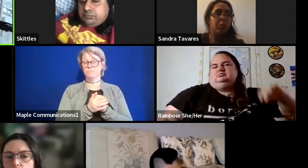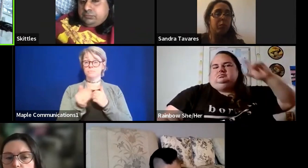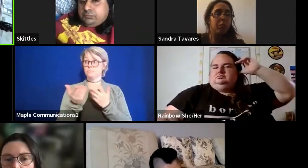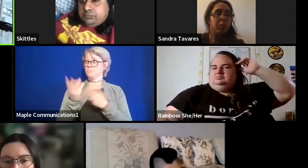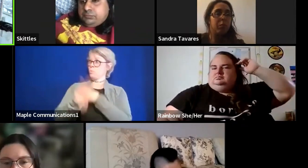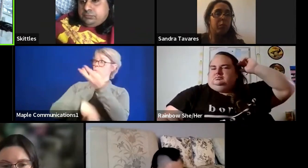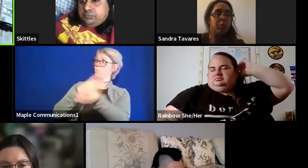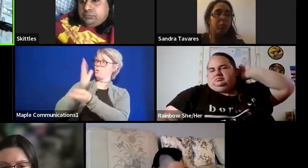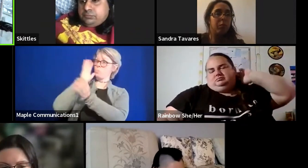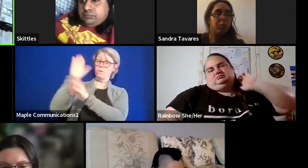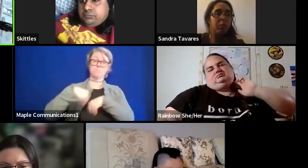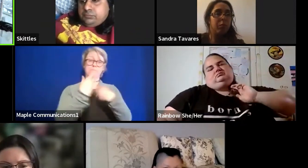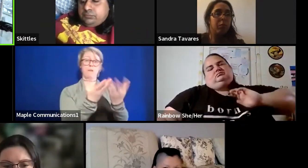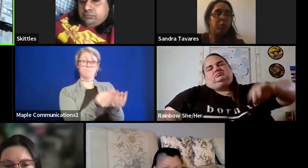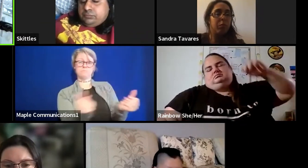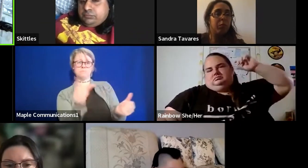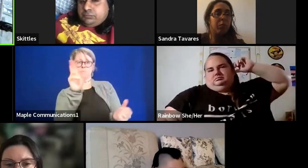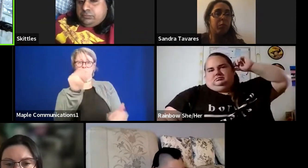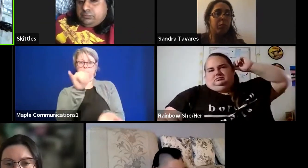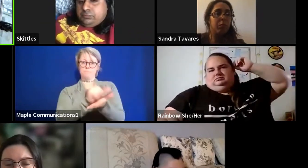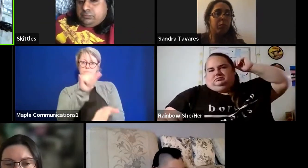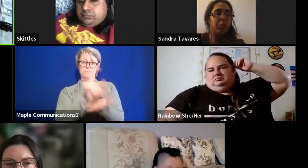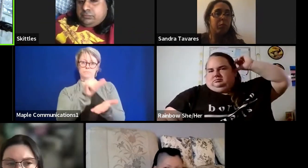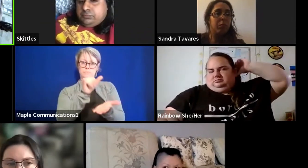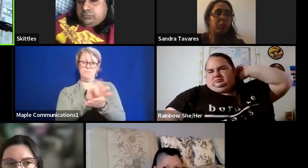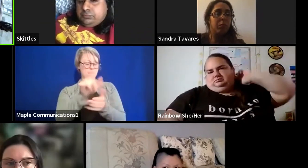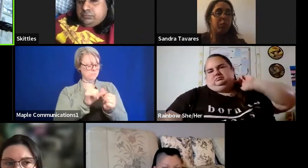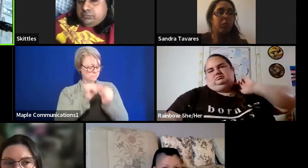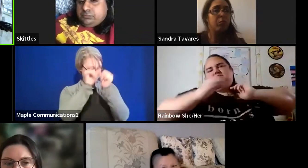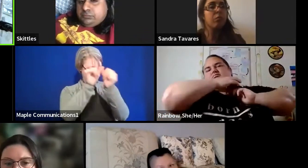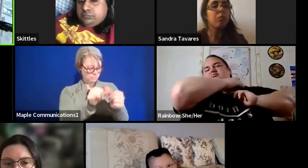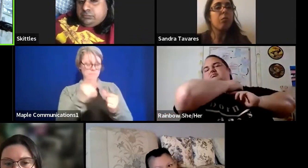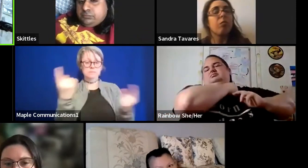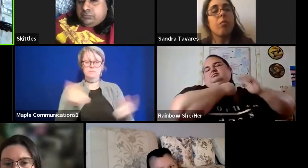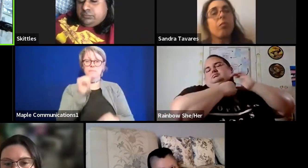find acceptable. In other words, maybe there's a really painful treatment